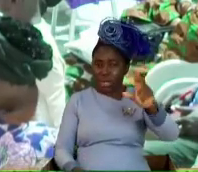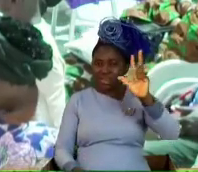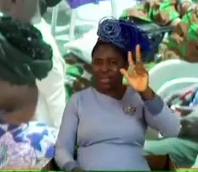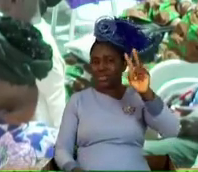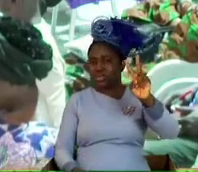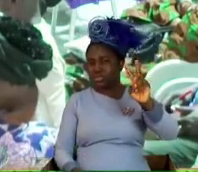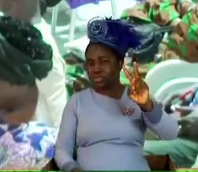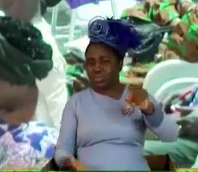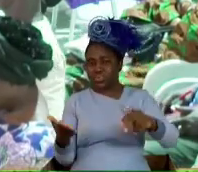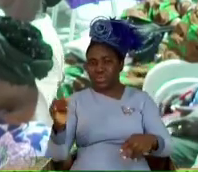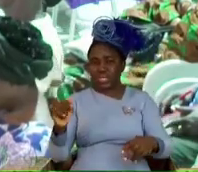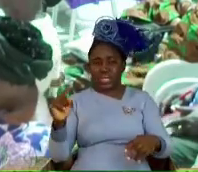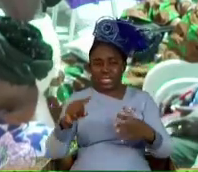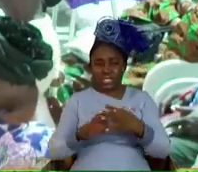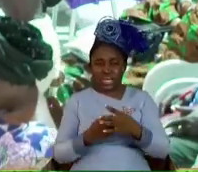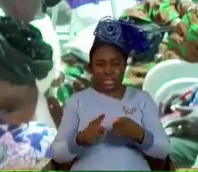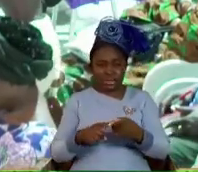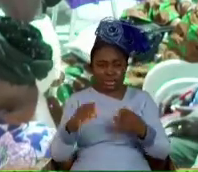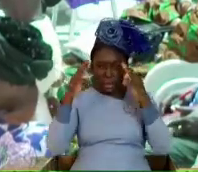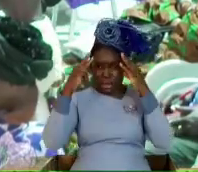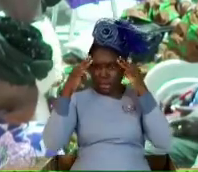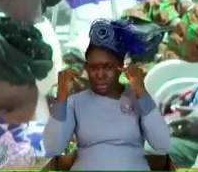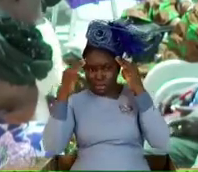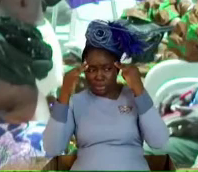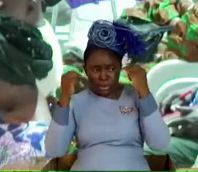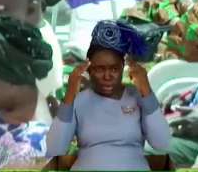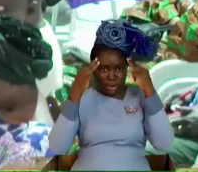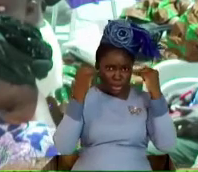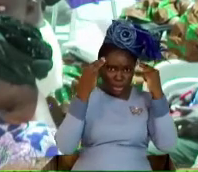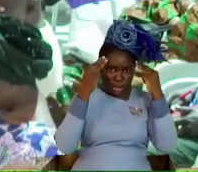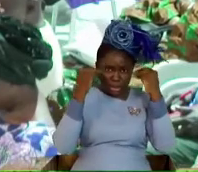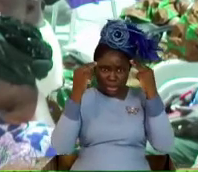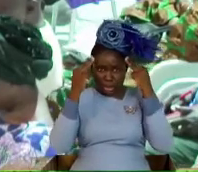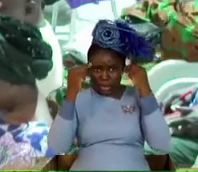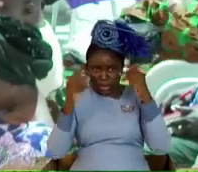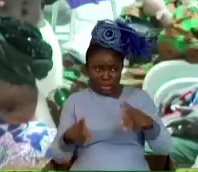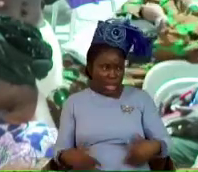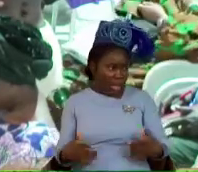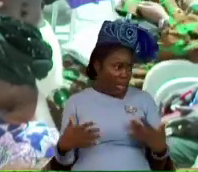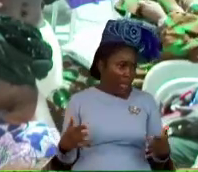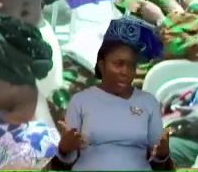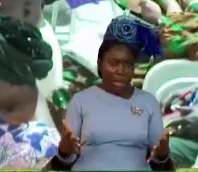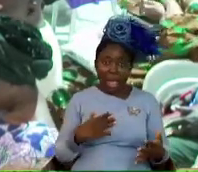30, 31, 32, they now begin to experience life. Then they sit up.